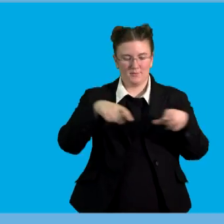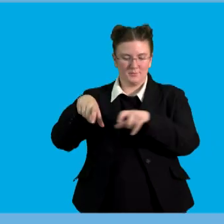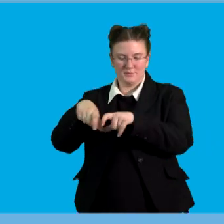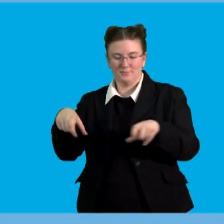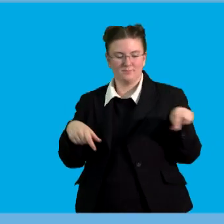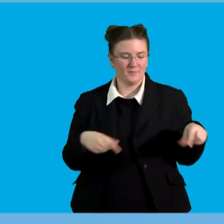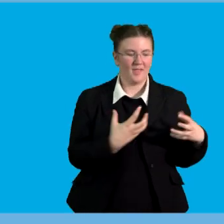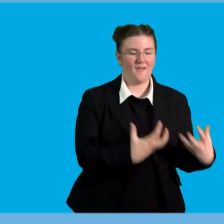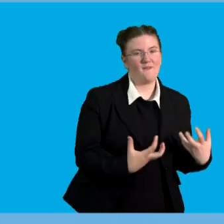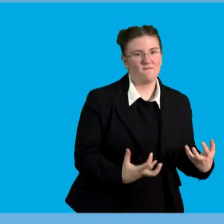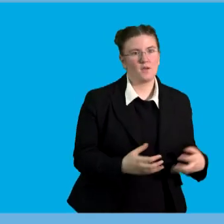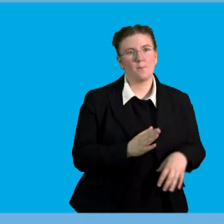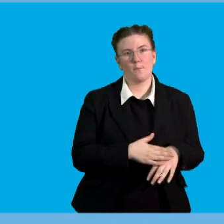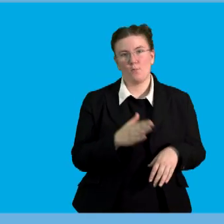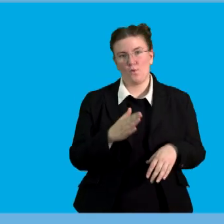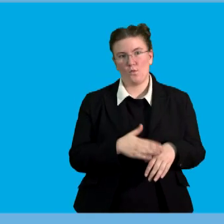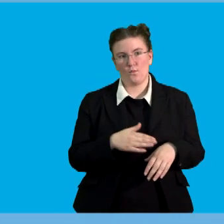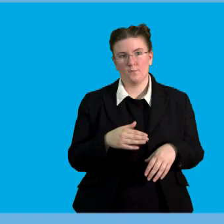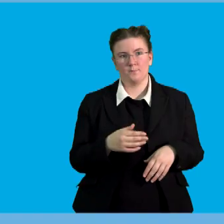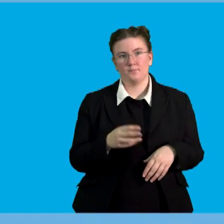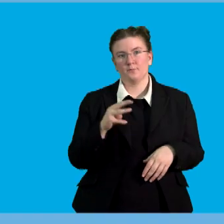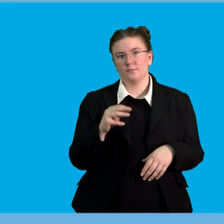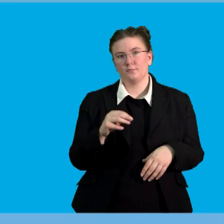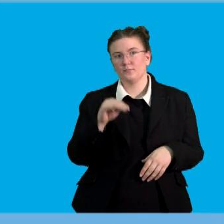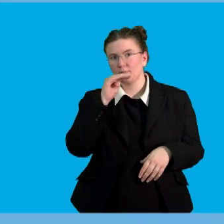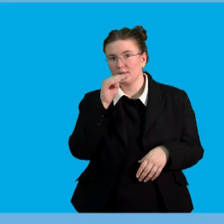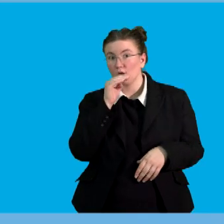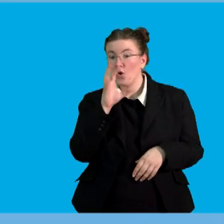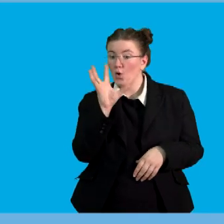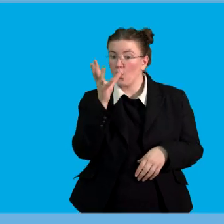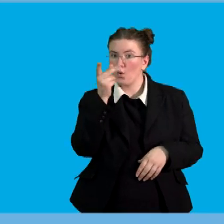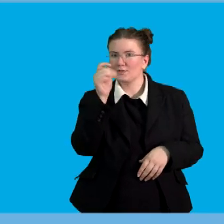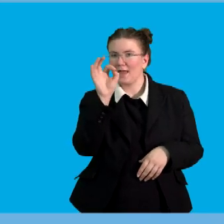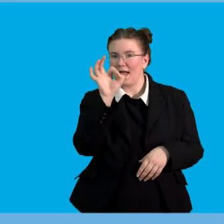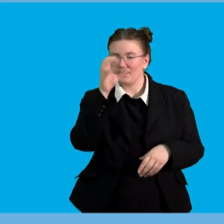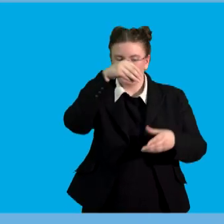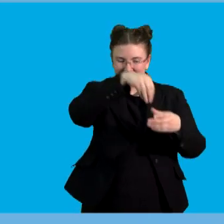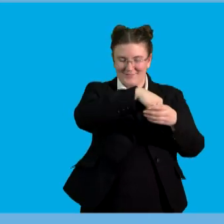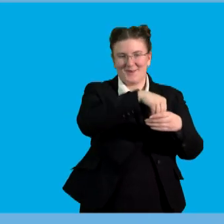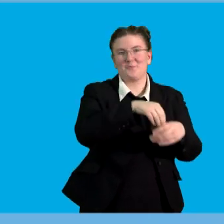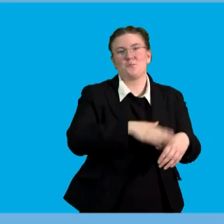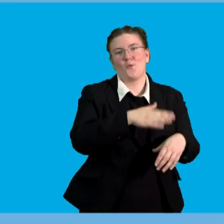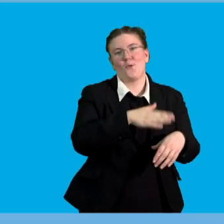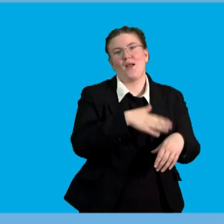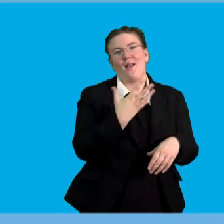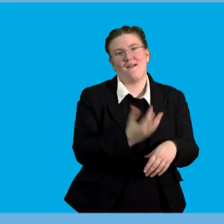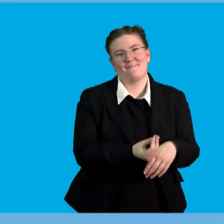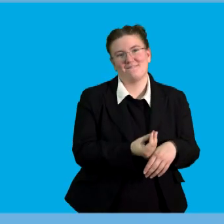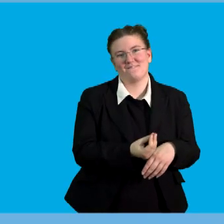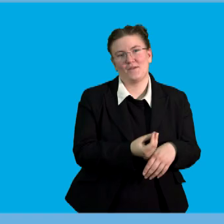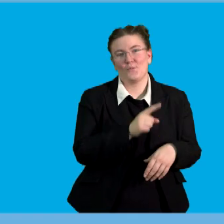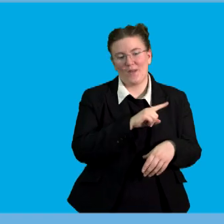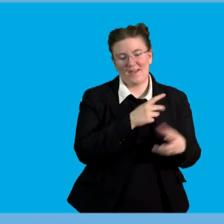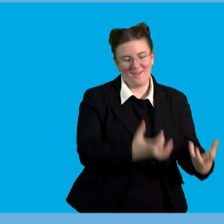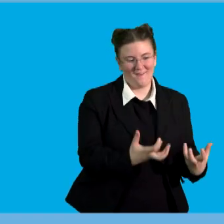as the other one, then that means it contains twice as many gold atoms. So the one that is 2 times the mass of the other